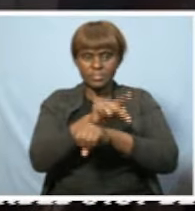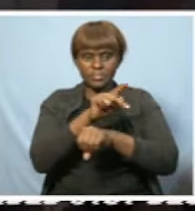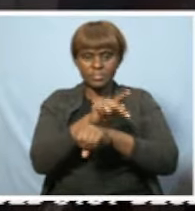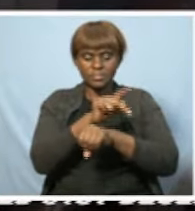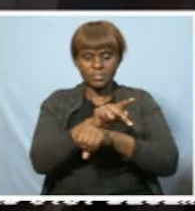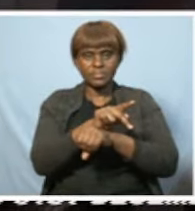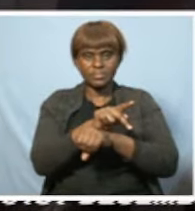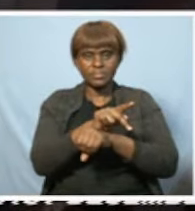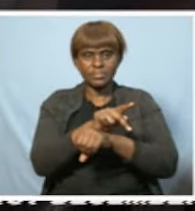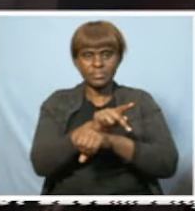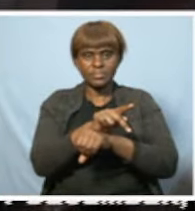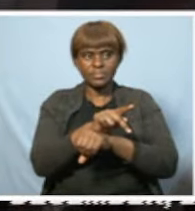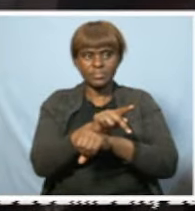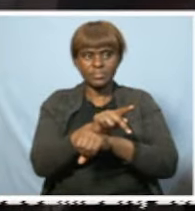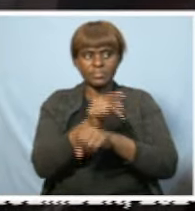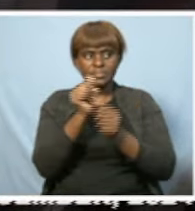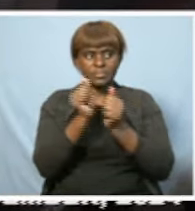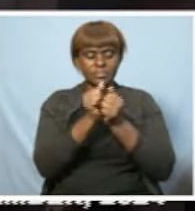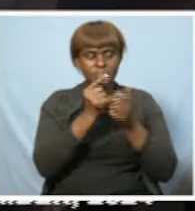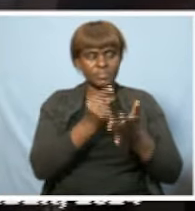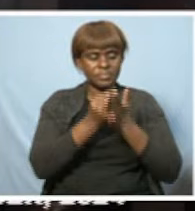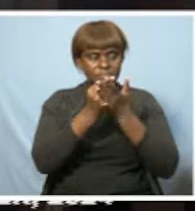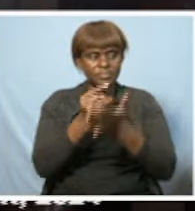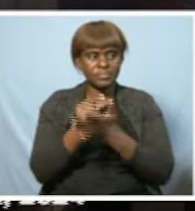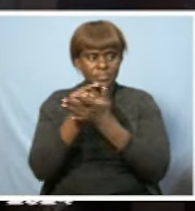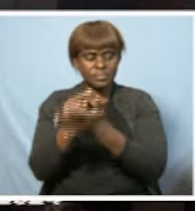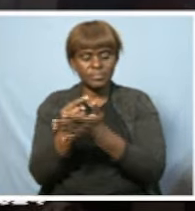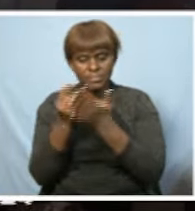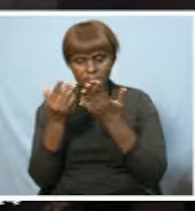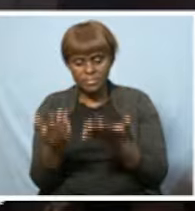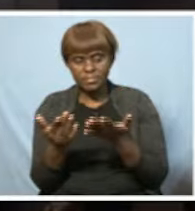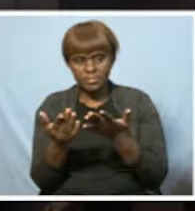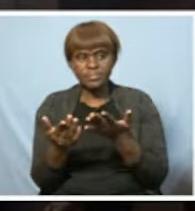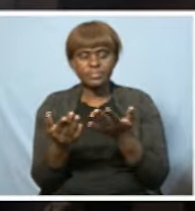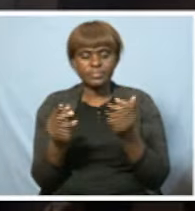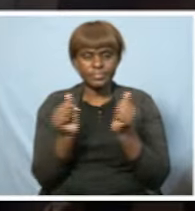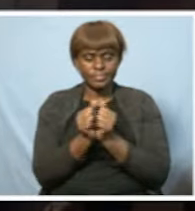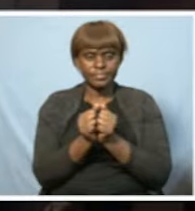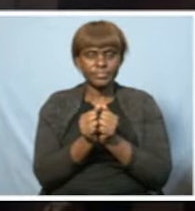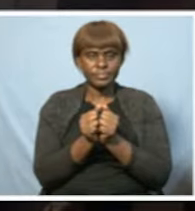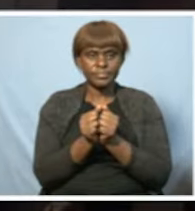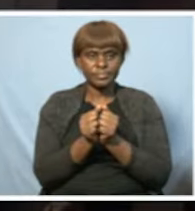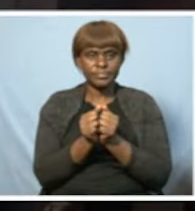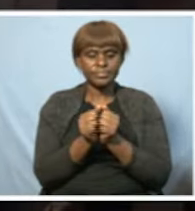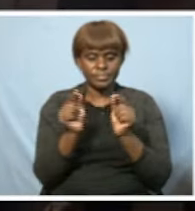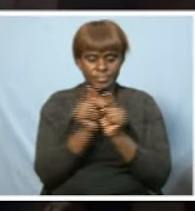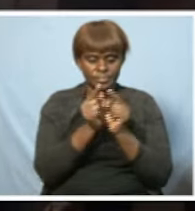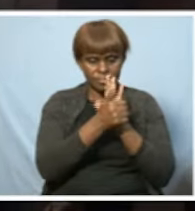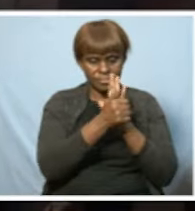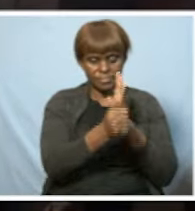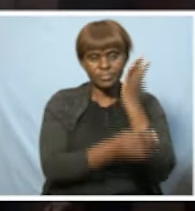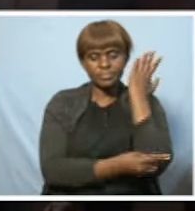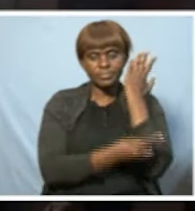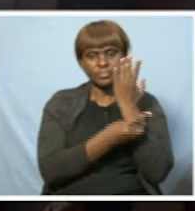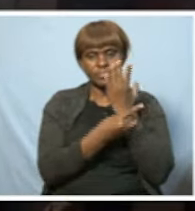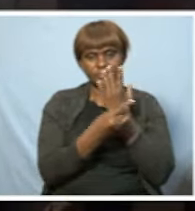the grants, loans, and the skills